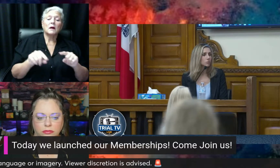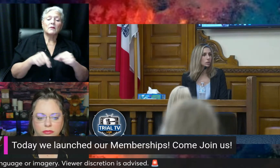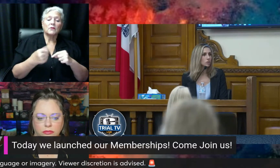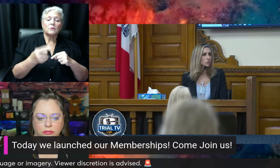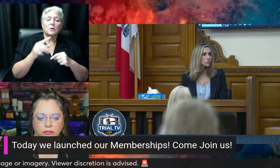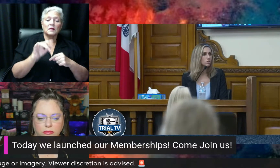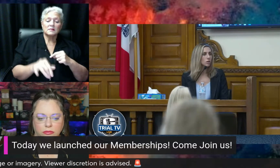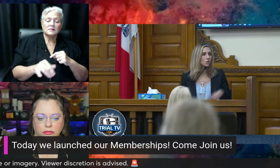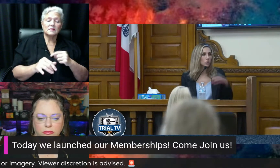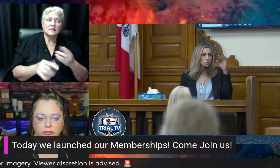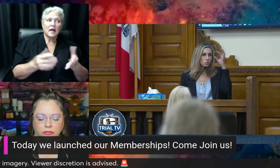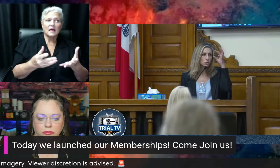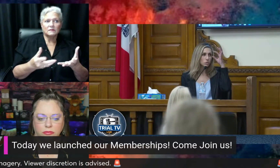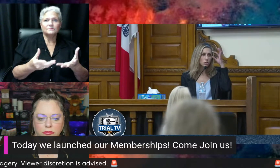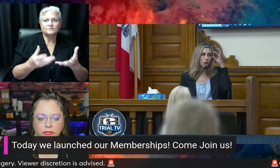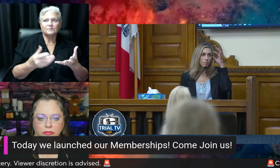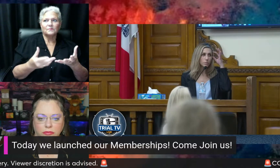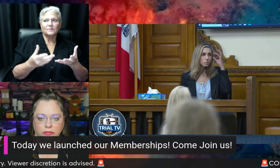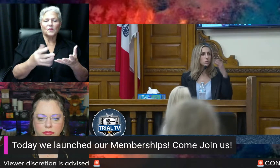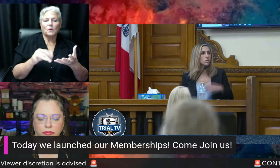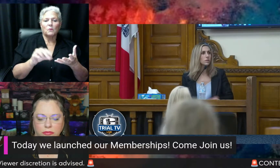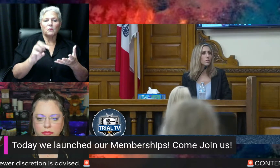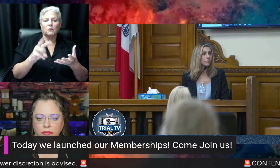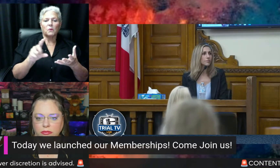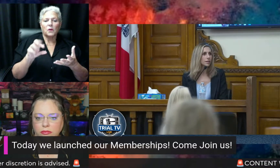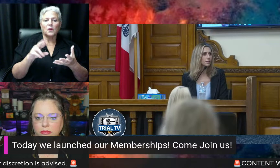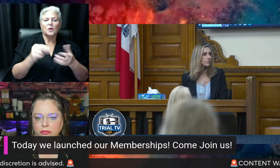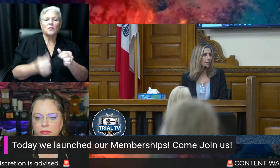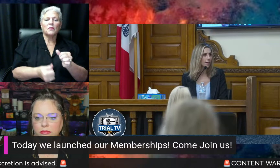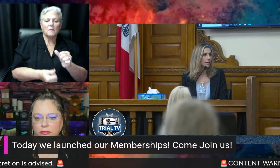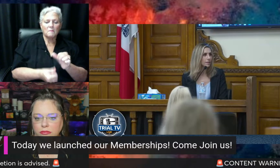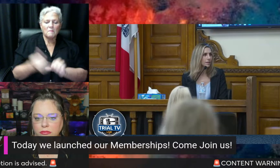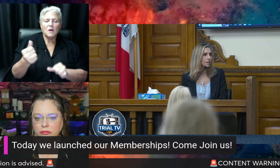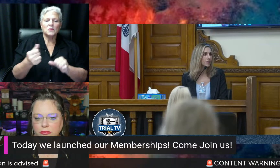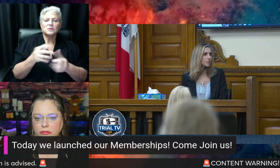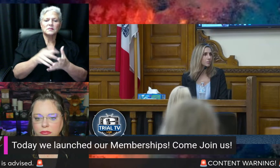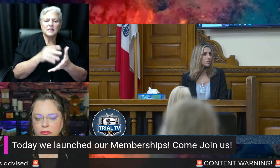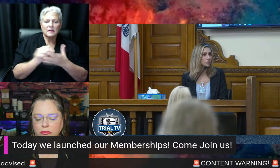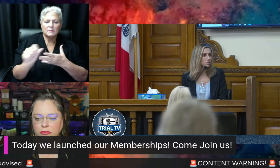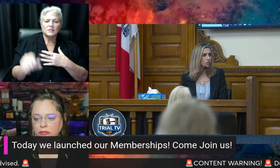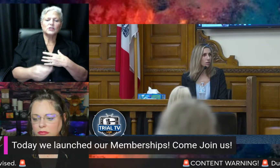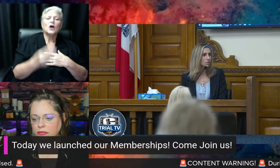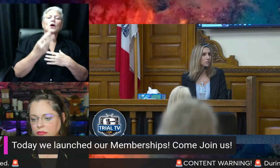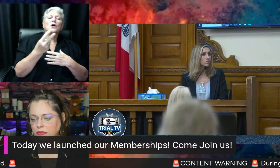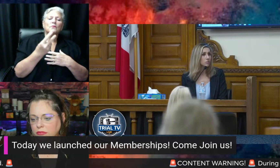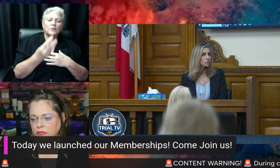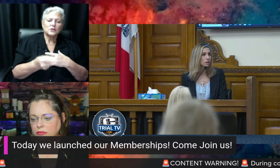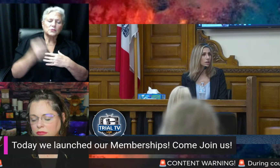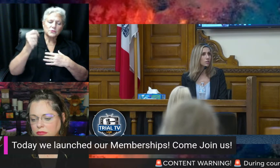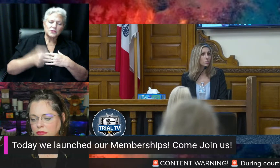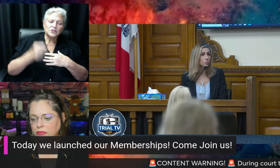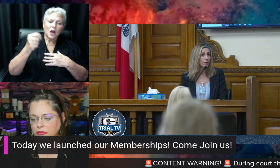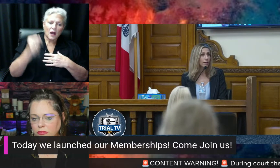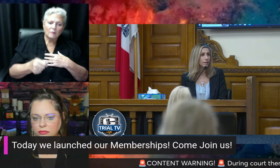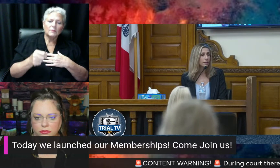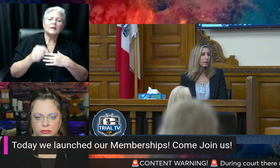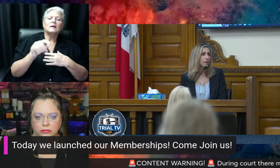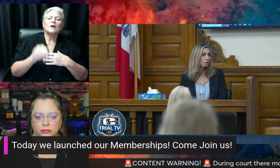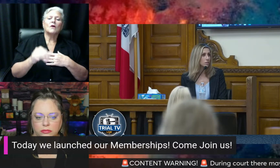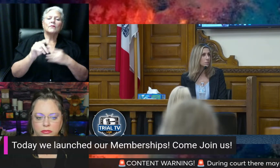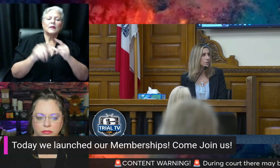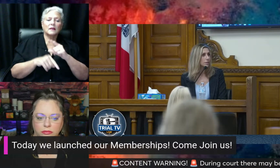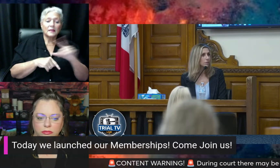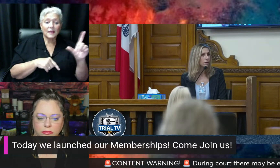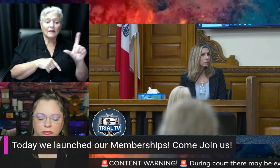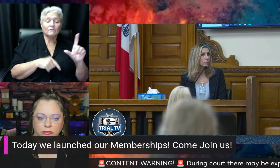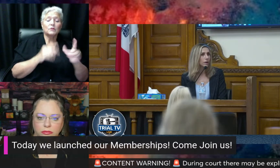damage to vital structures, those were the 2 chopping wounds on the left side of the head that injured the skull, the dura, the brain,